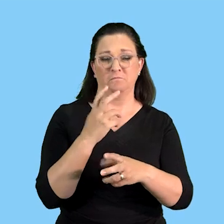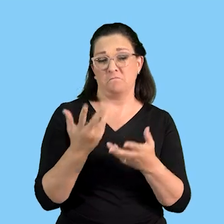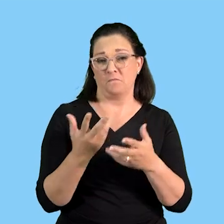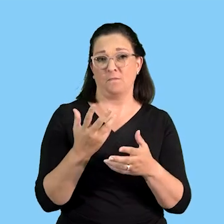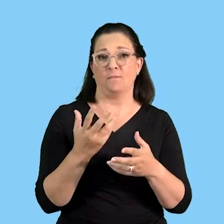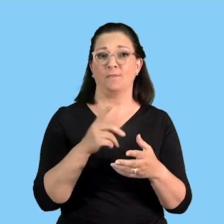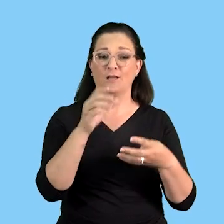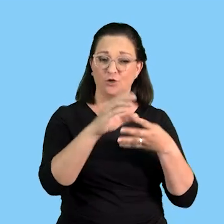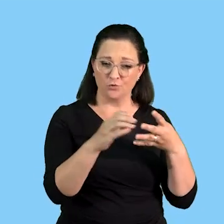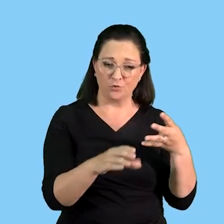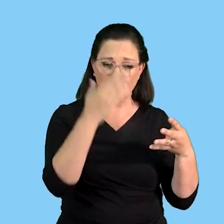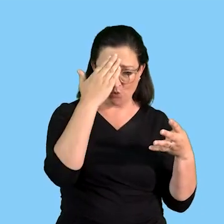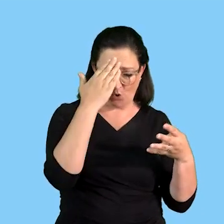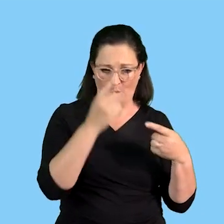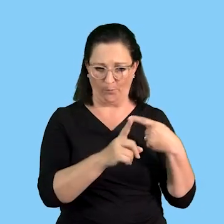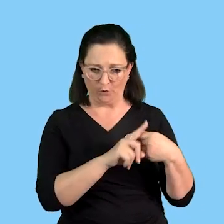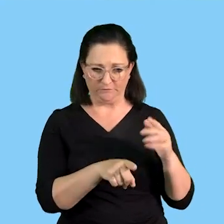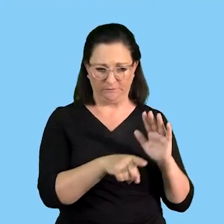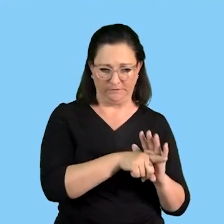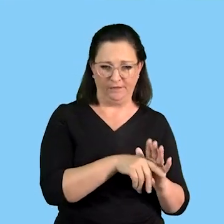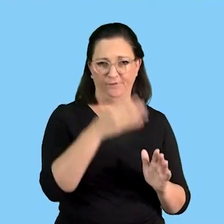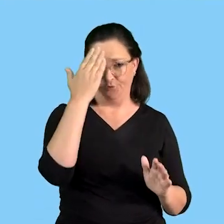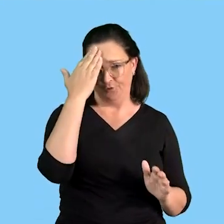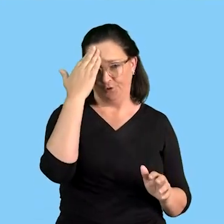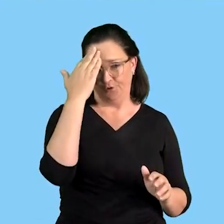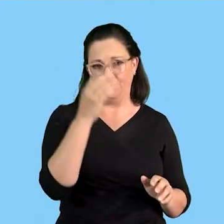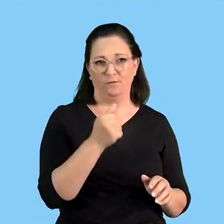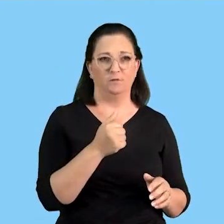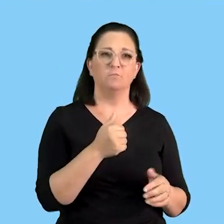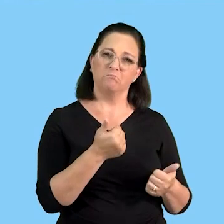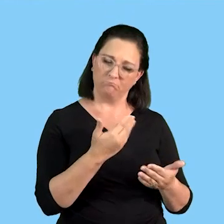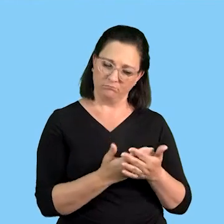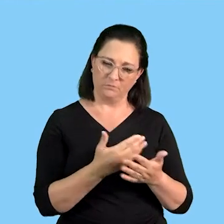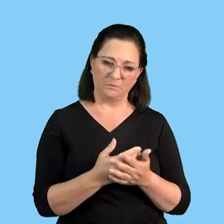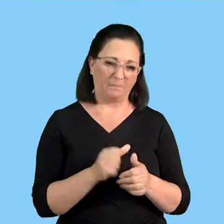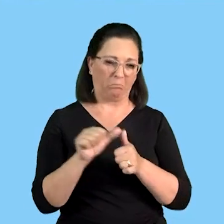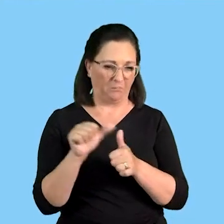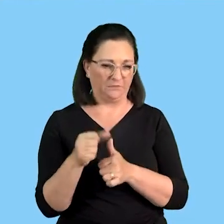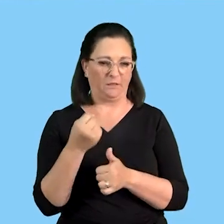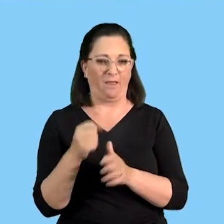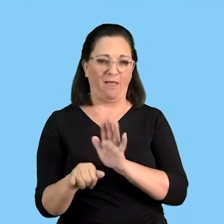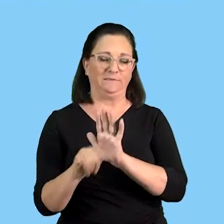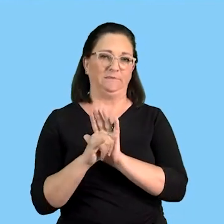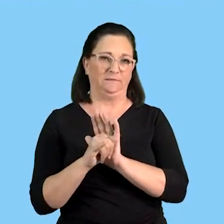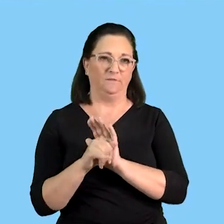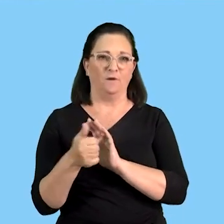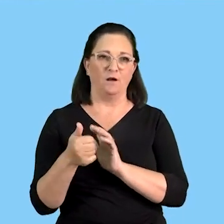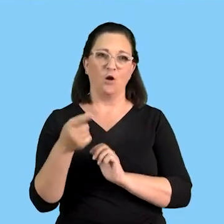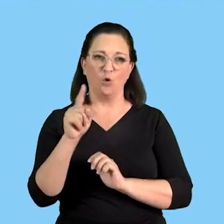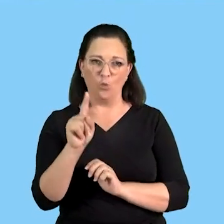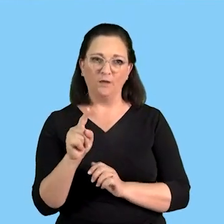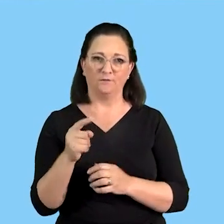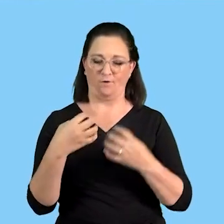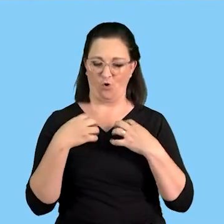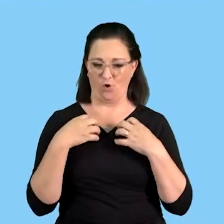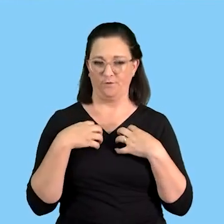Know your characteristics, know the positives and negatives of each form of ownership. Then you are in a better position to be able to identify the